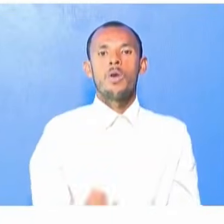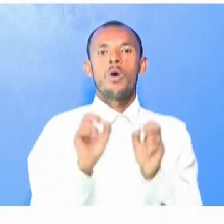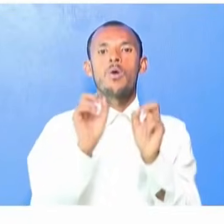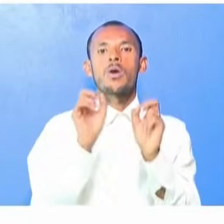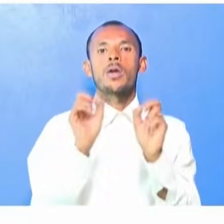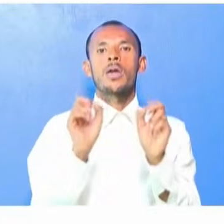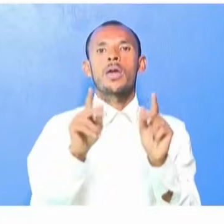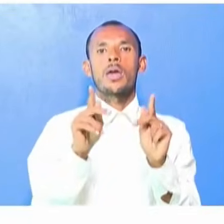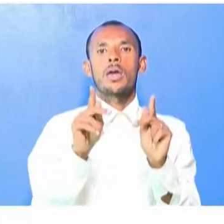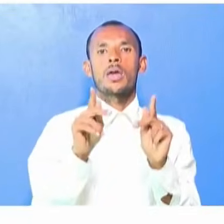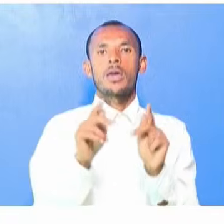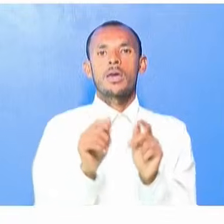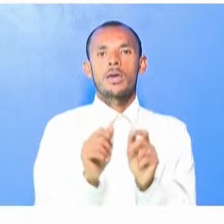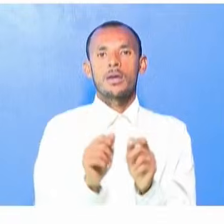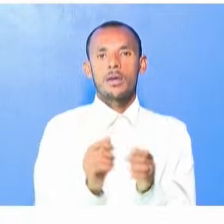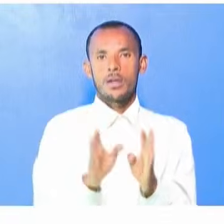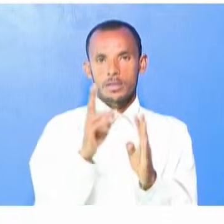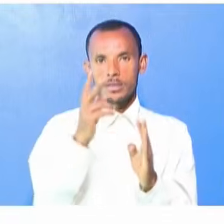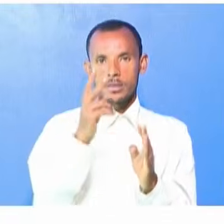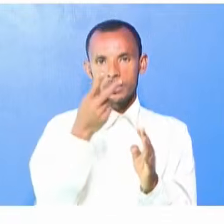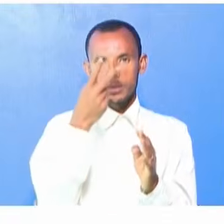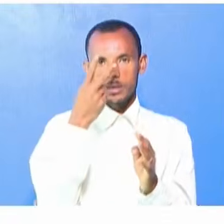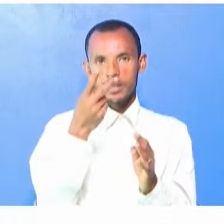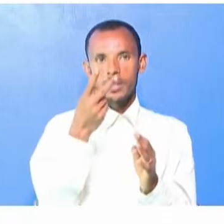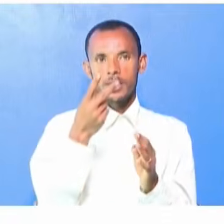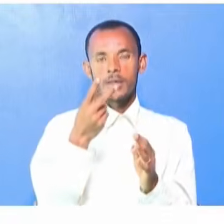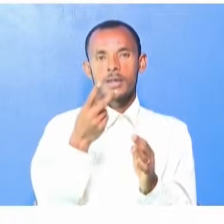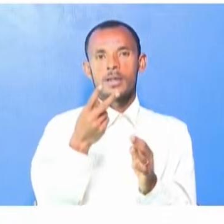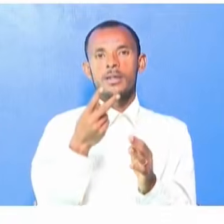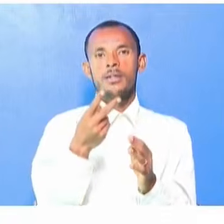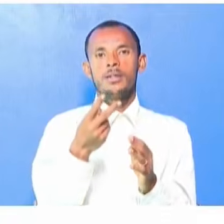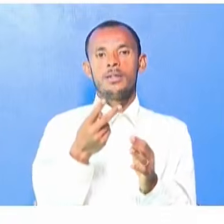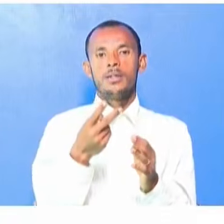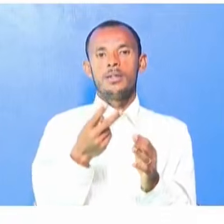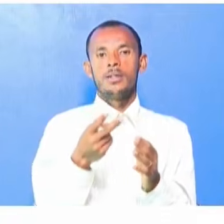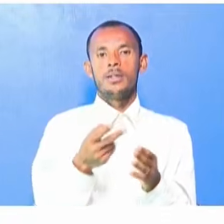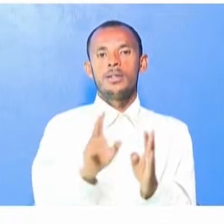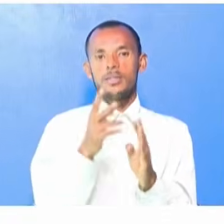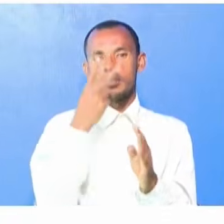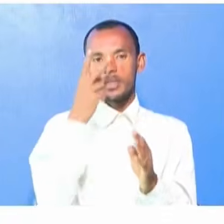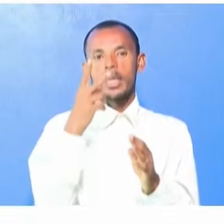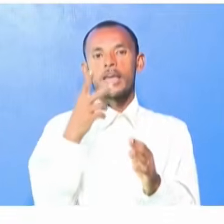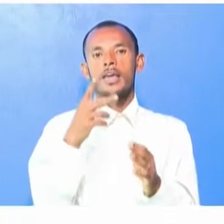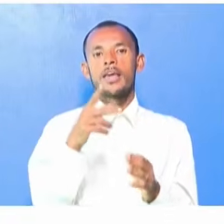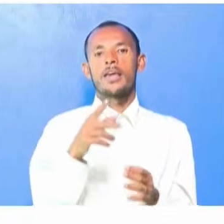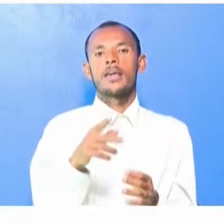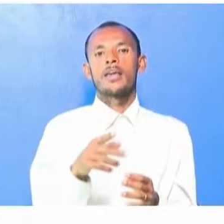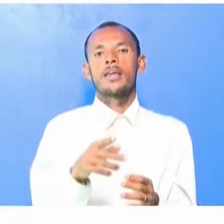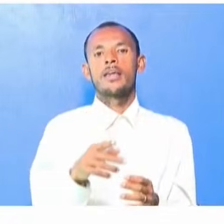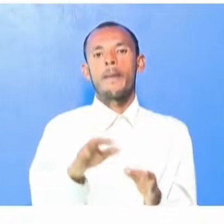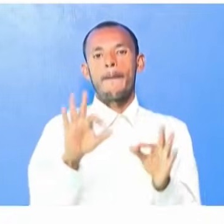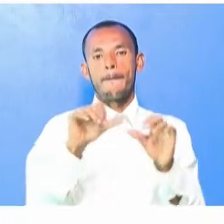Okay, let's take a thermometer here to describe the temperature.